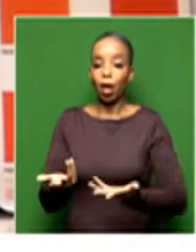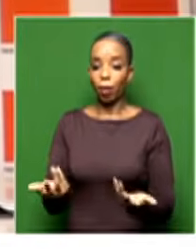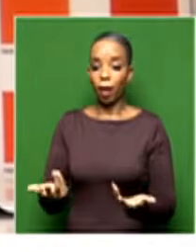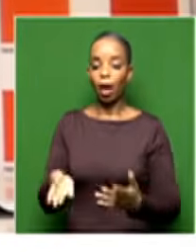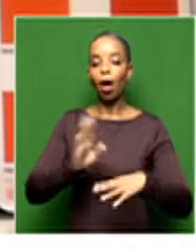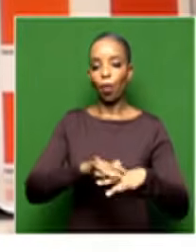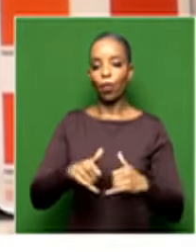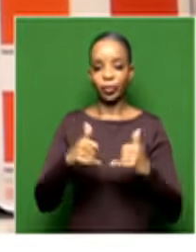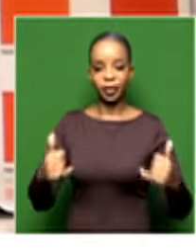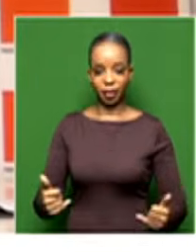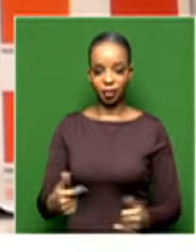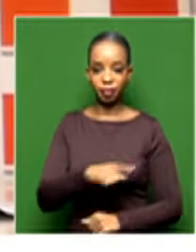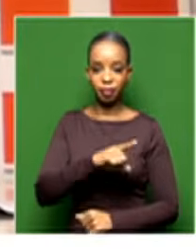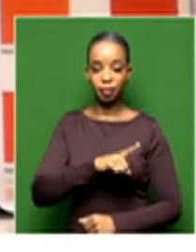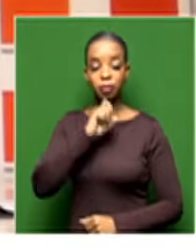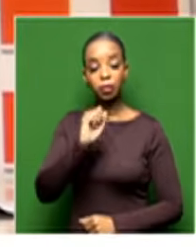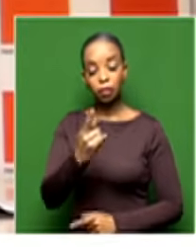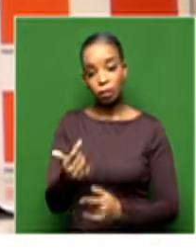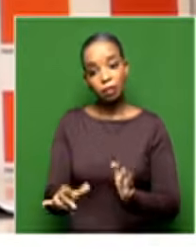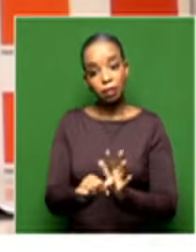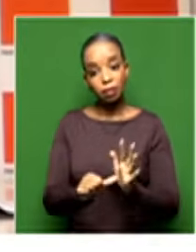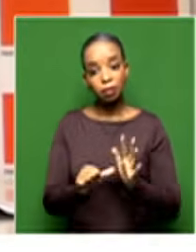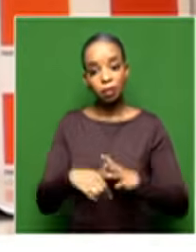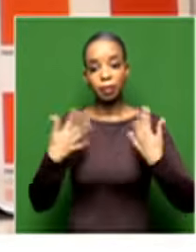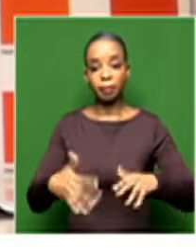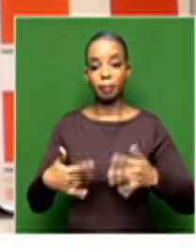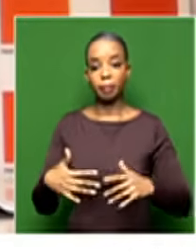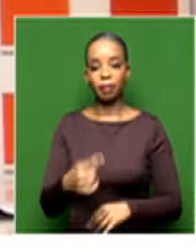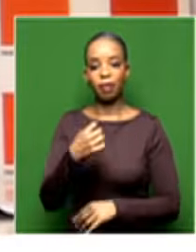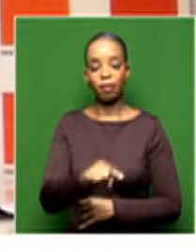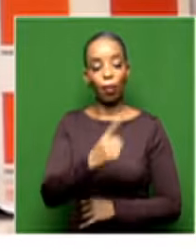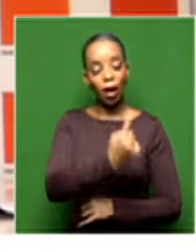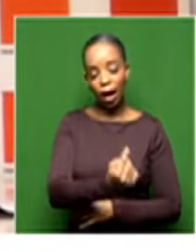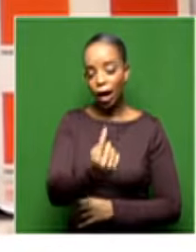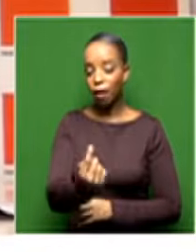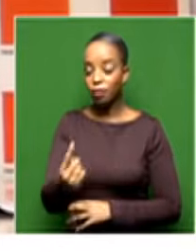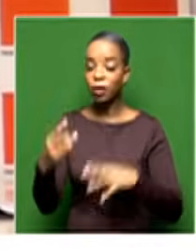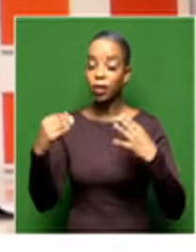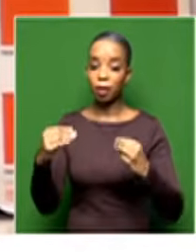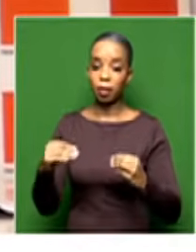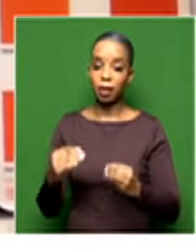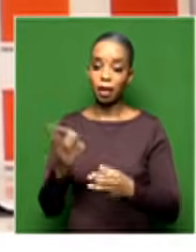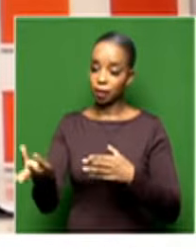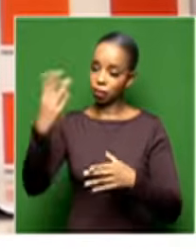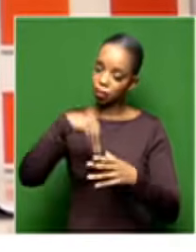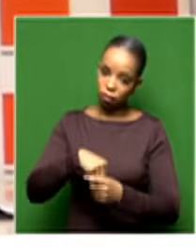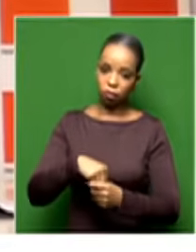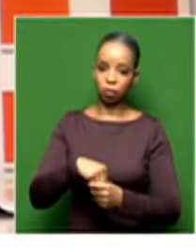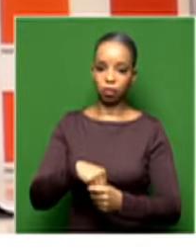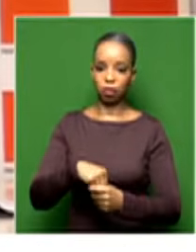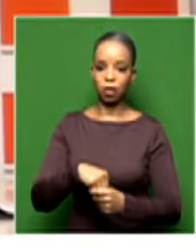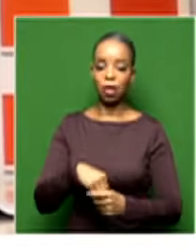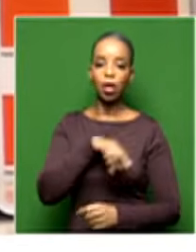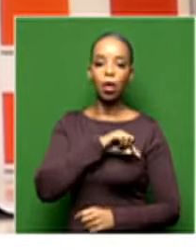online strategy becomes such a critical part of every business. As part of its omni-channel. And obviously,